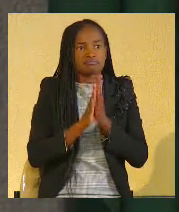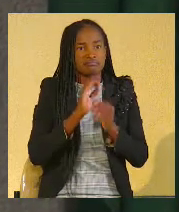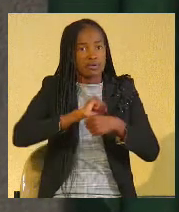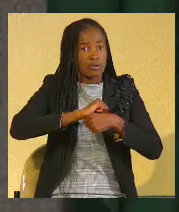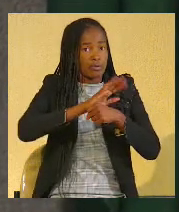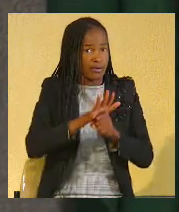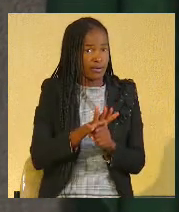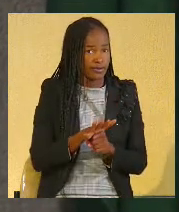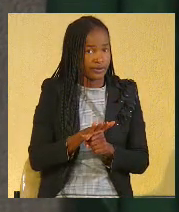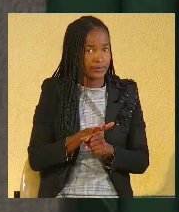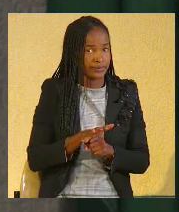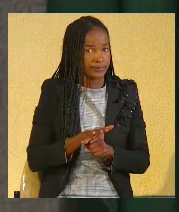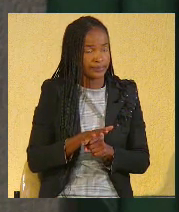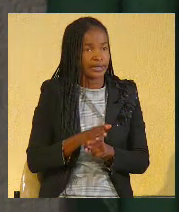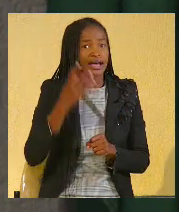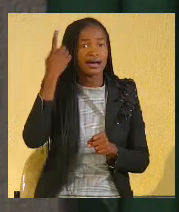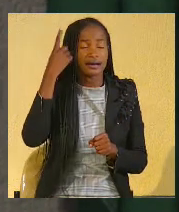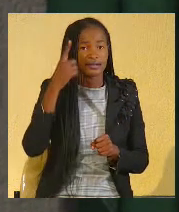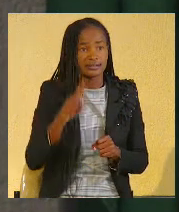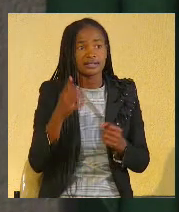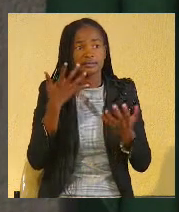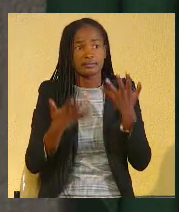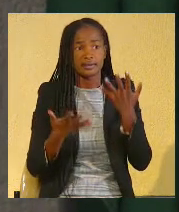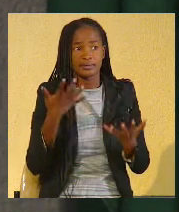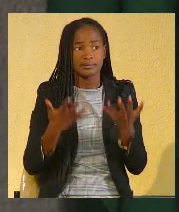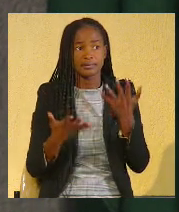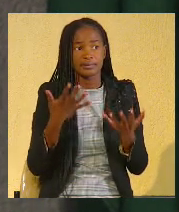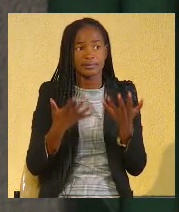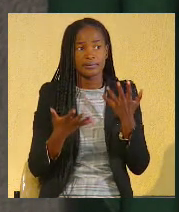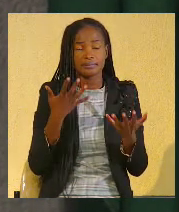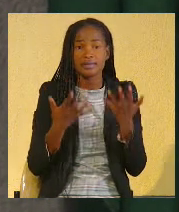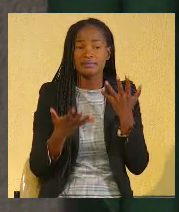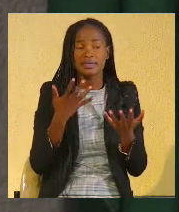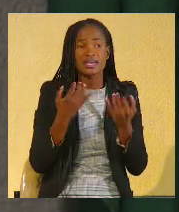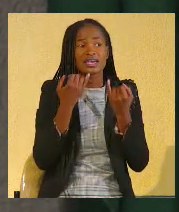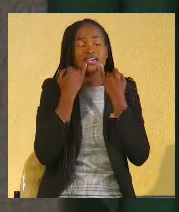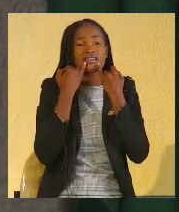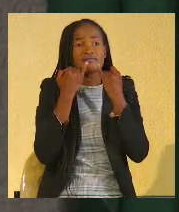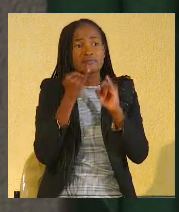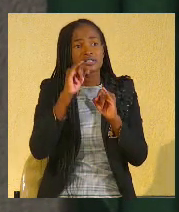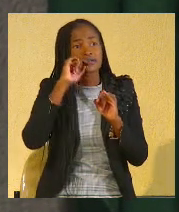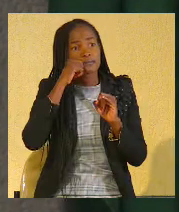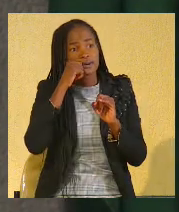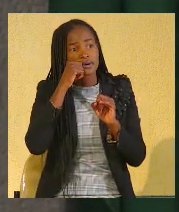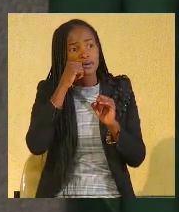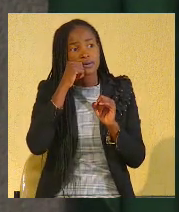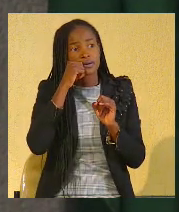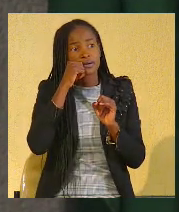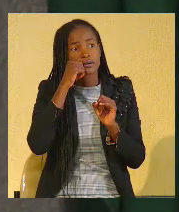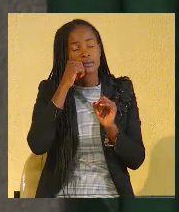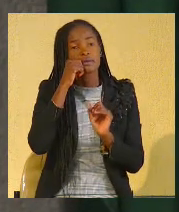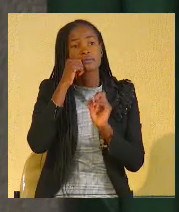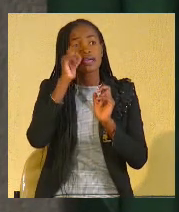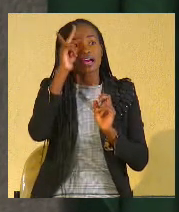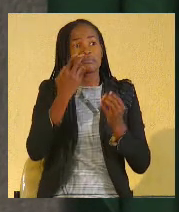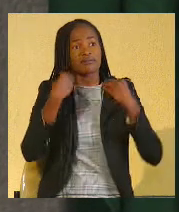The only exception is when we have to protect the privacy of our